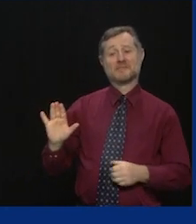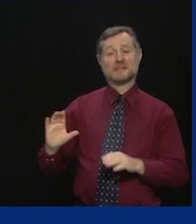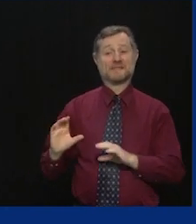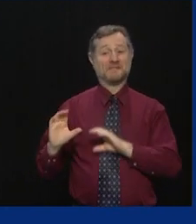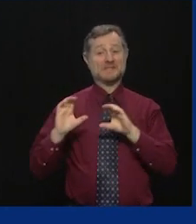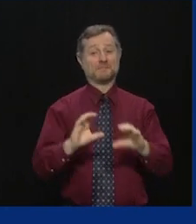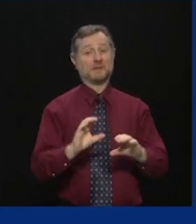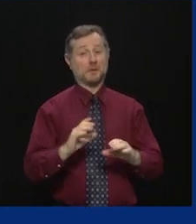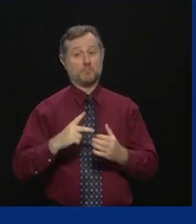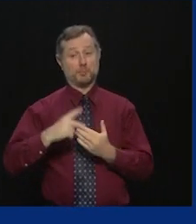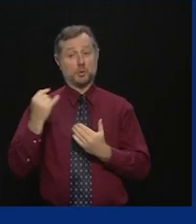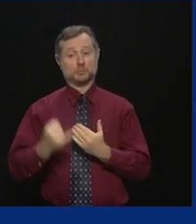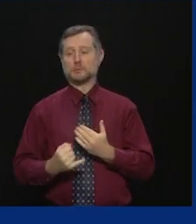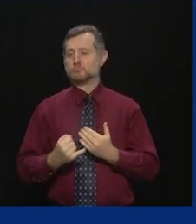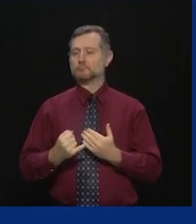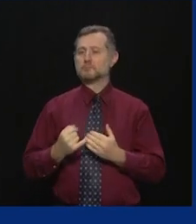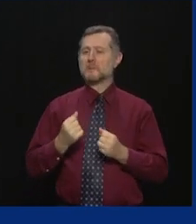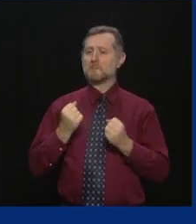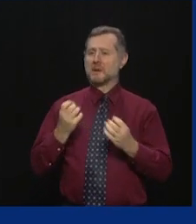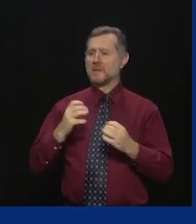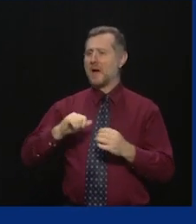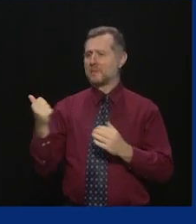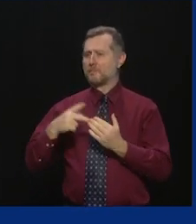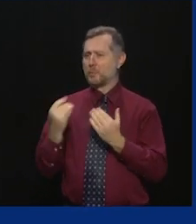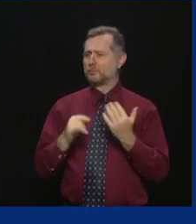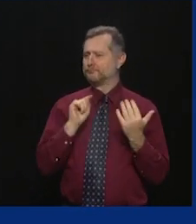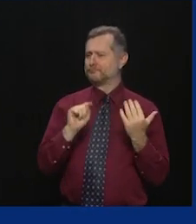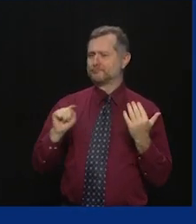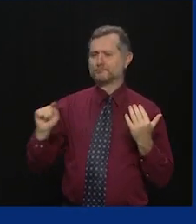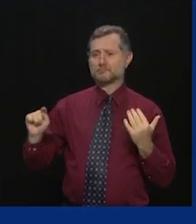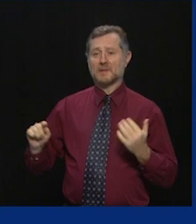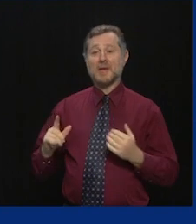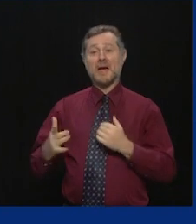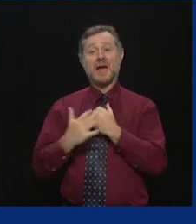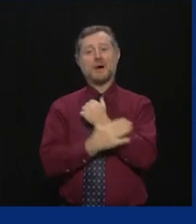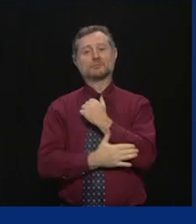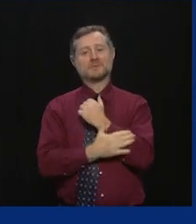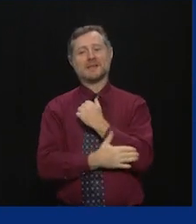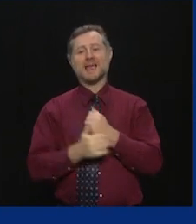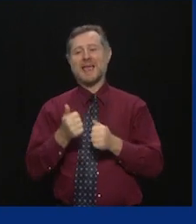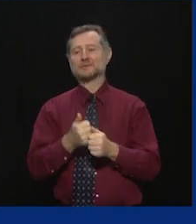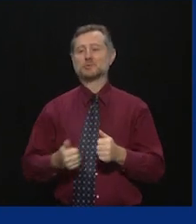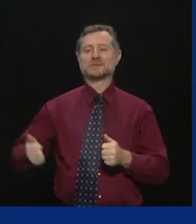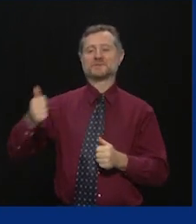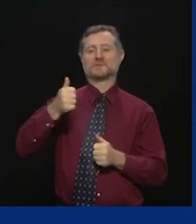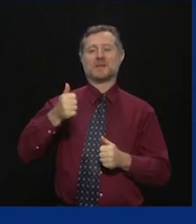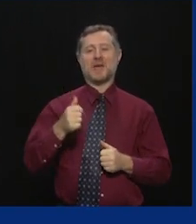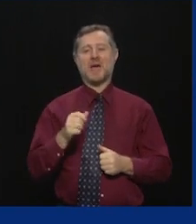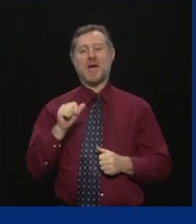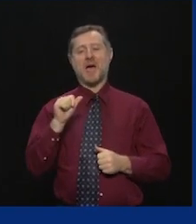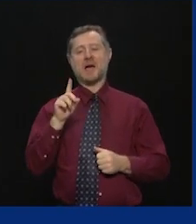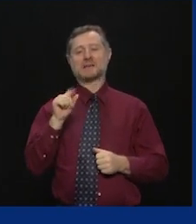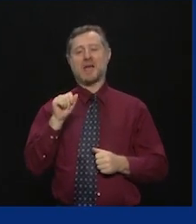project and many other projects around our community, our county executive, Adam Bello.